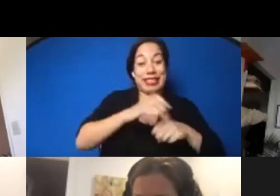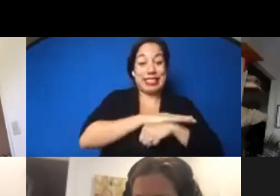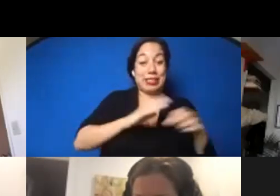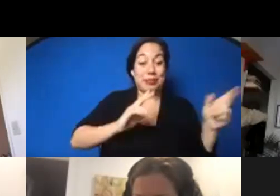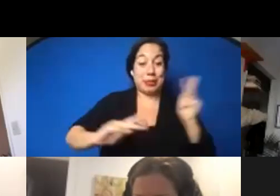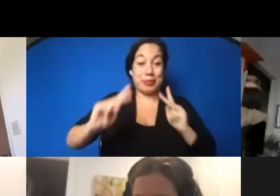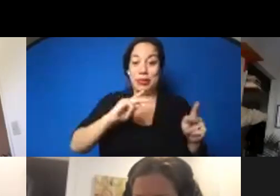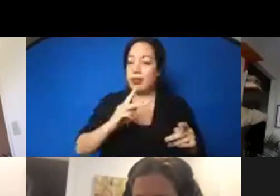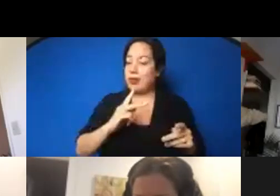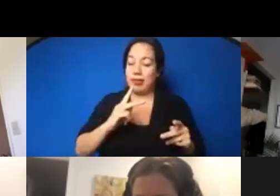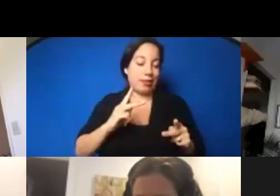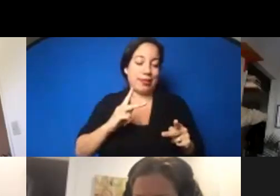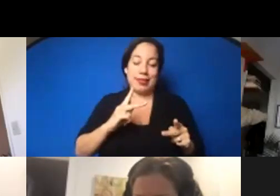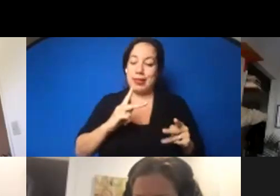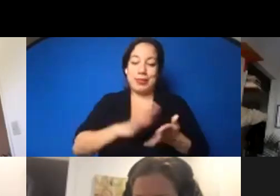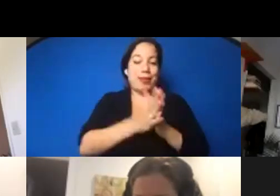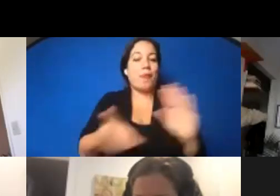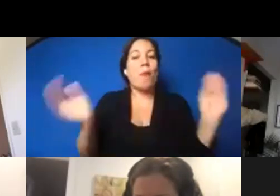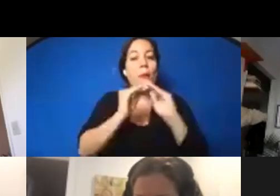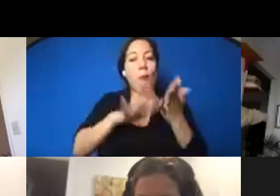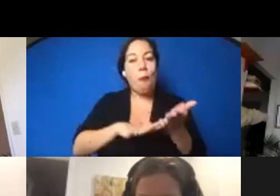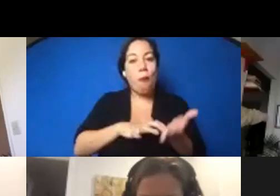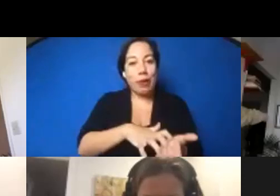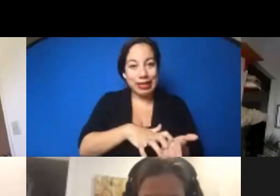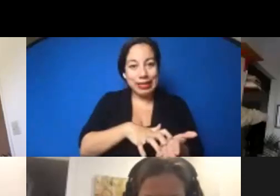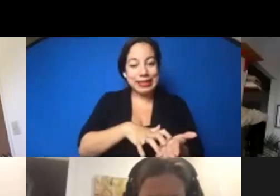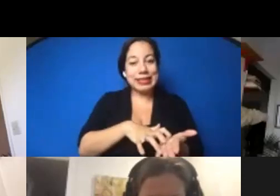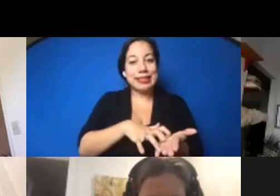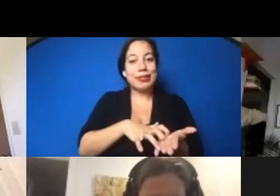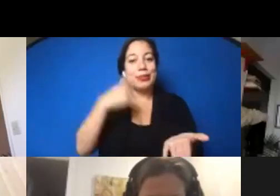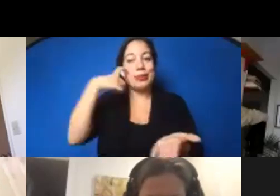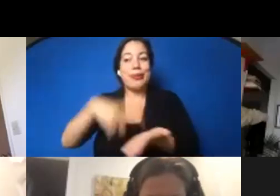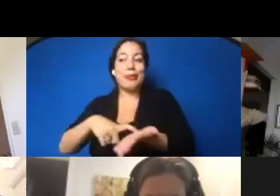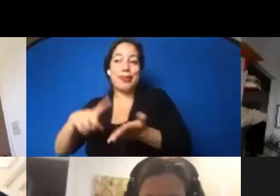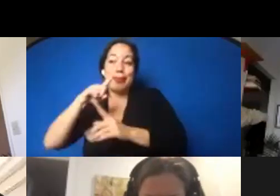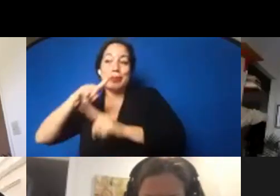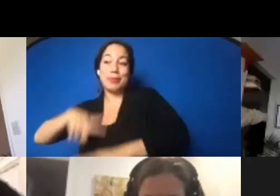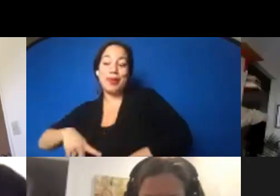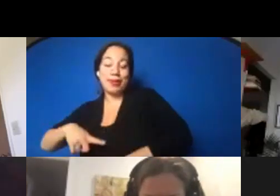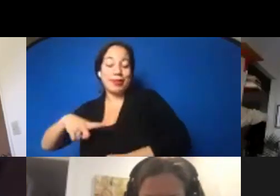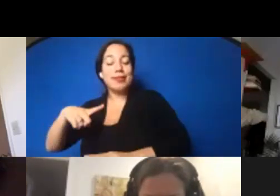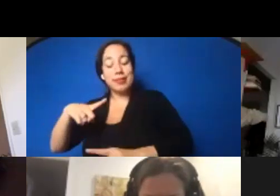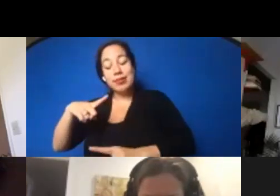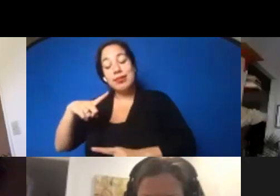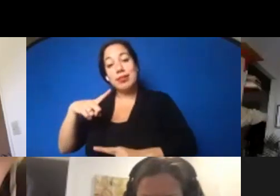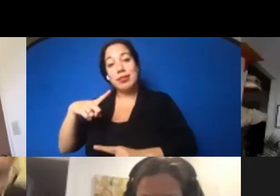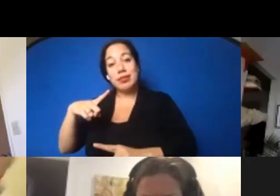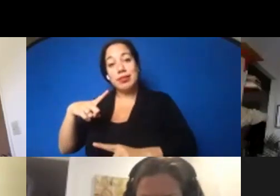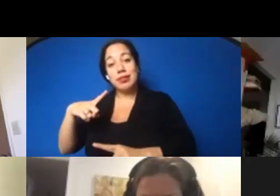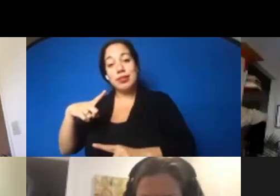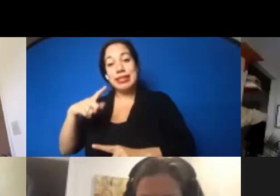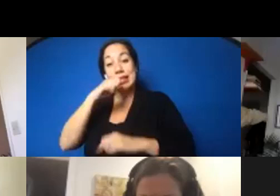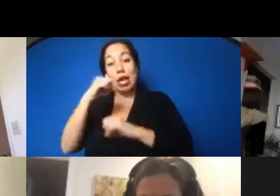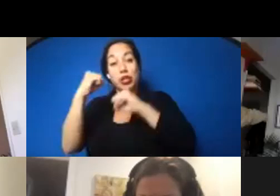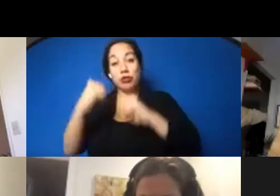actually is also weakened. And so what we see is that the response will be not as